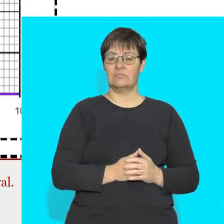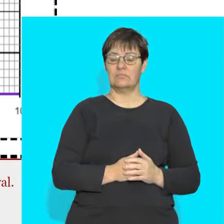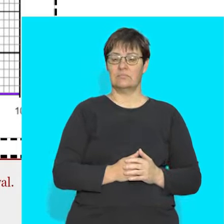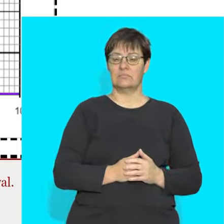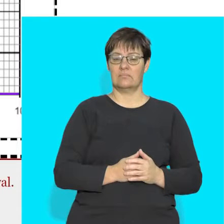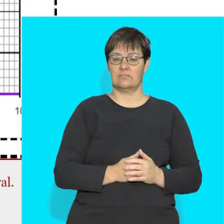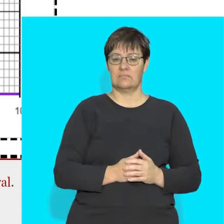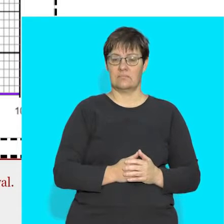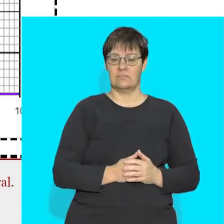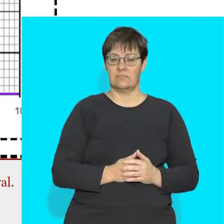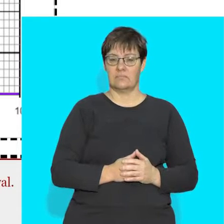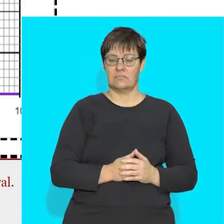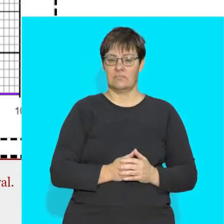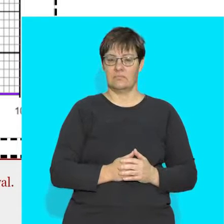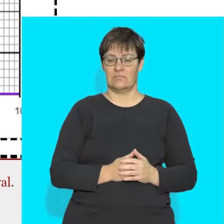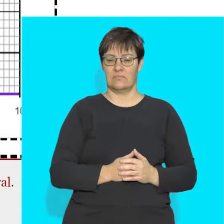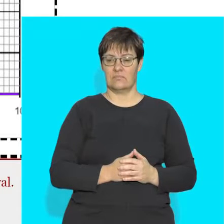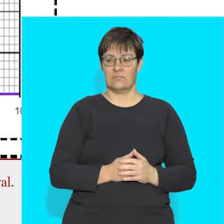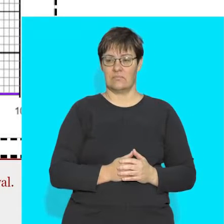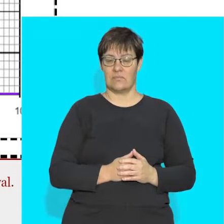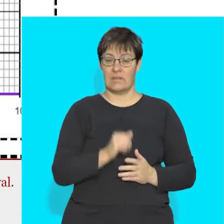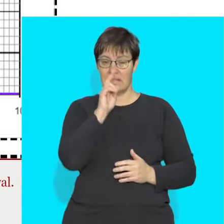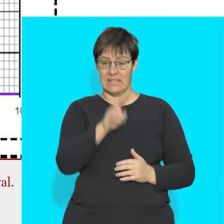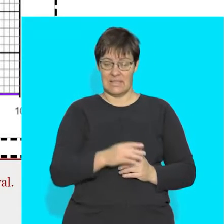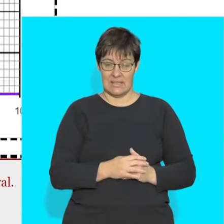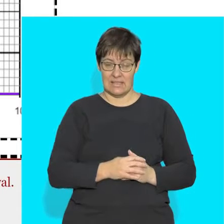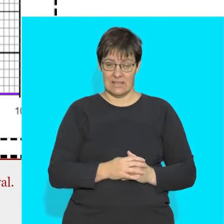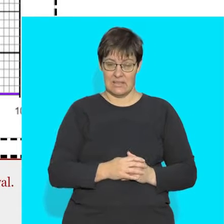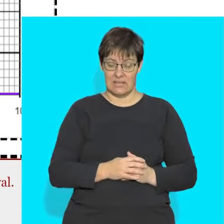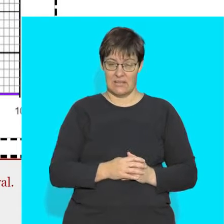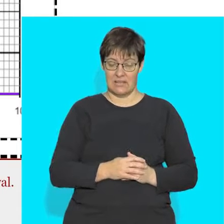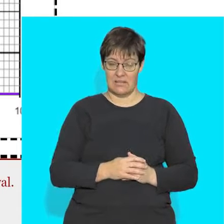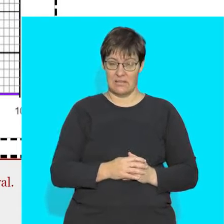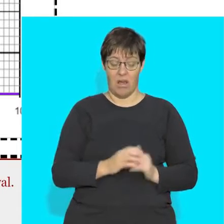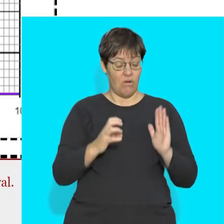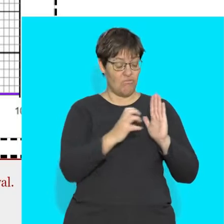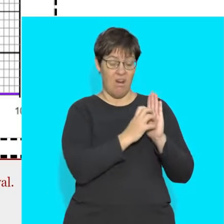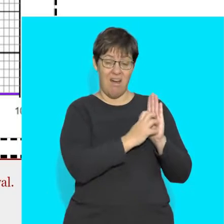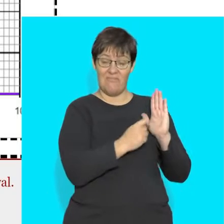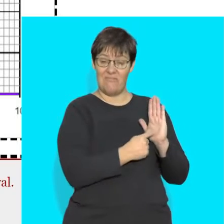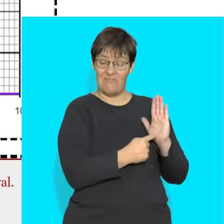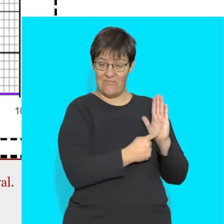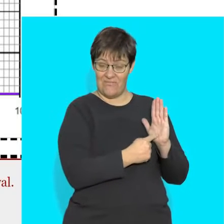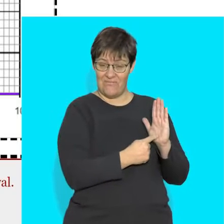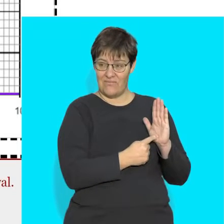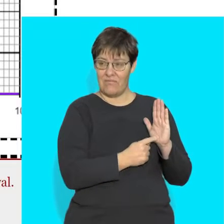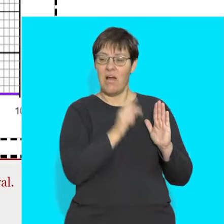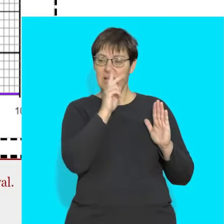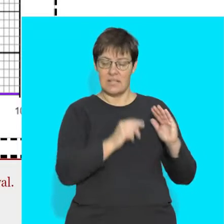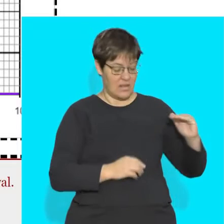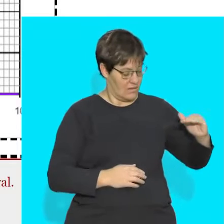And done. Now, if we look at this graph, we can